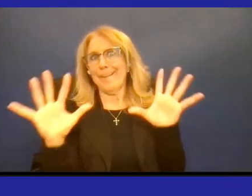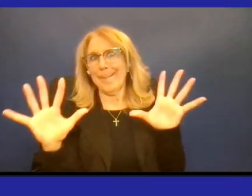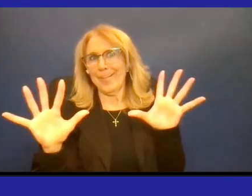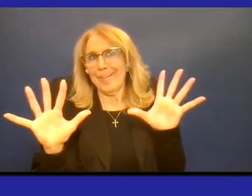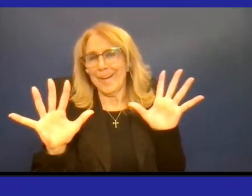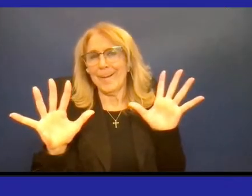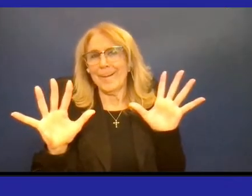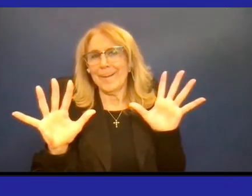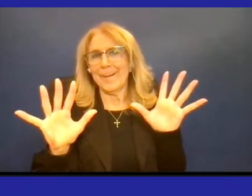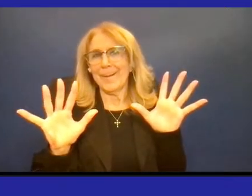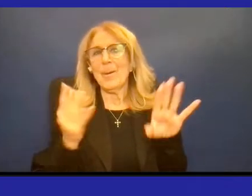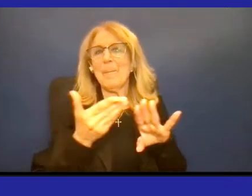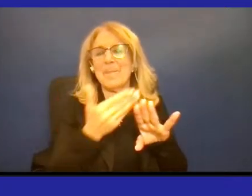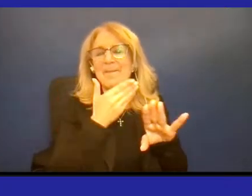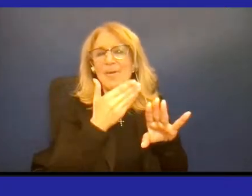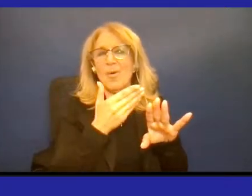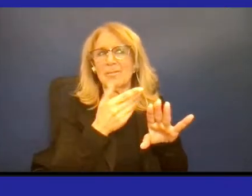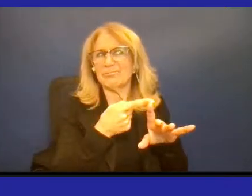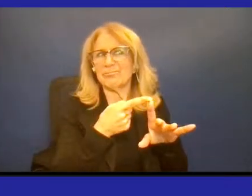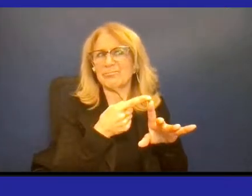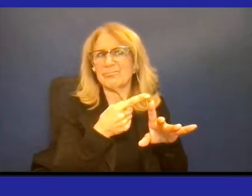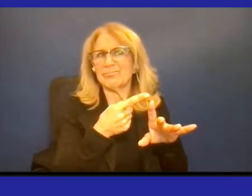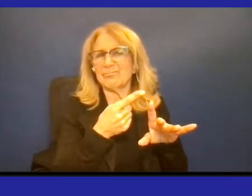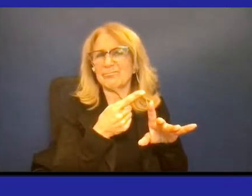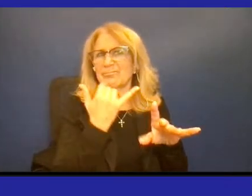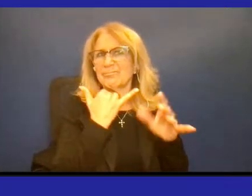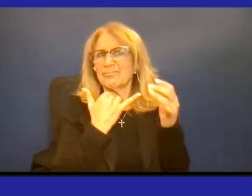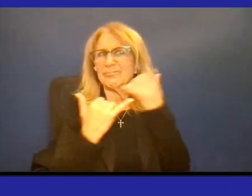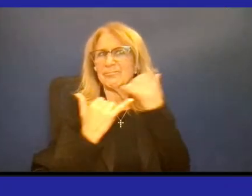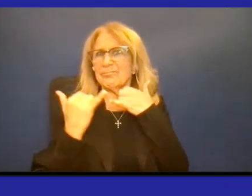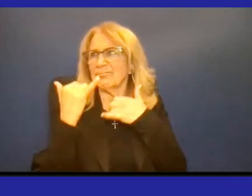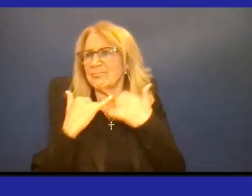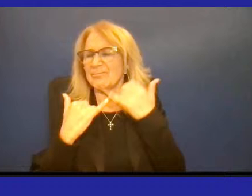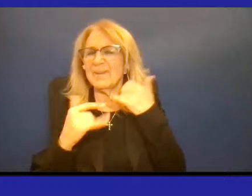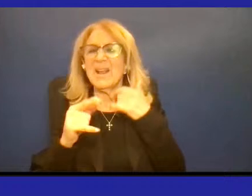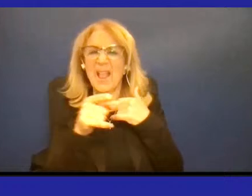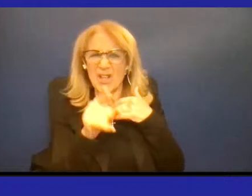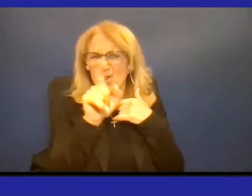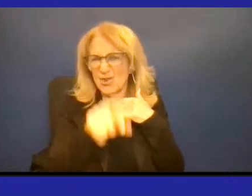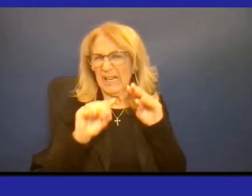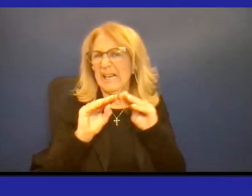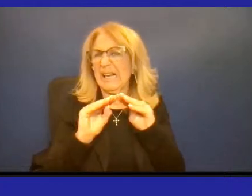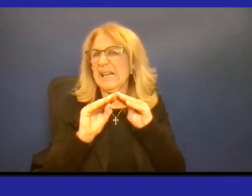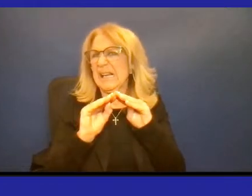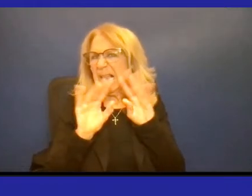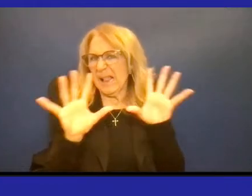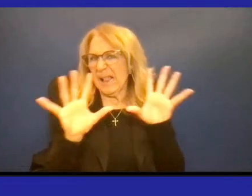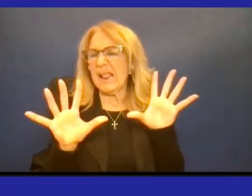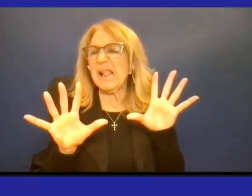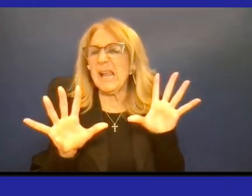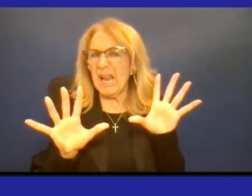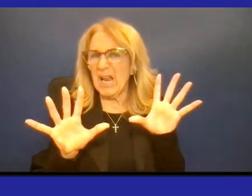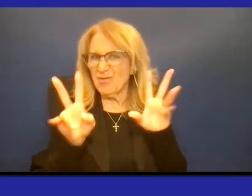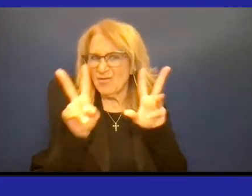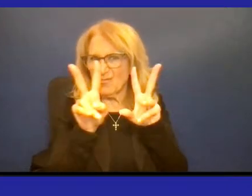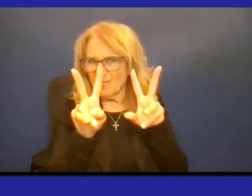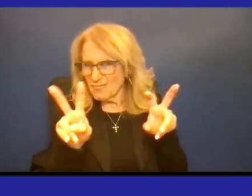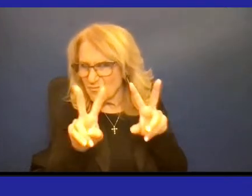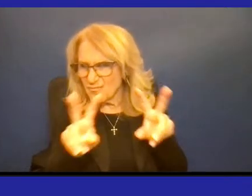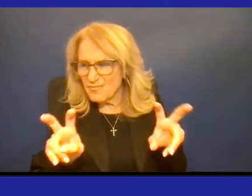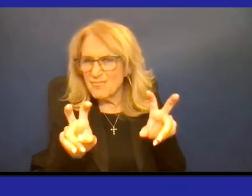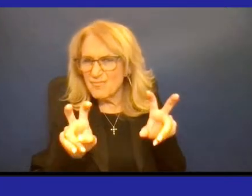really that they were blips, and so this should give us a clearer trajectory and something easier to. Smooths it out, the timing.